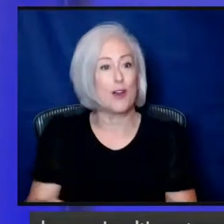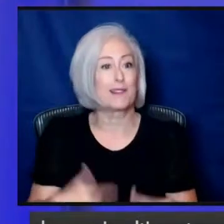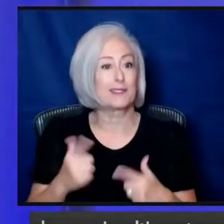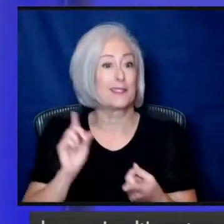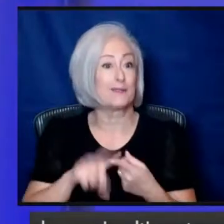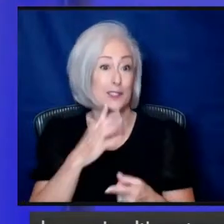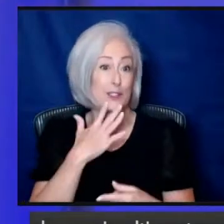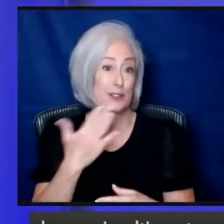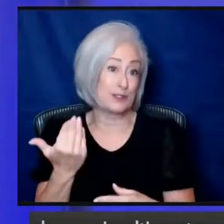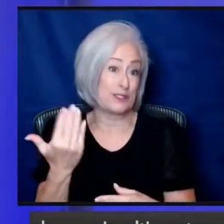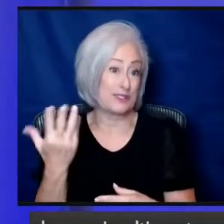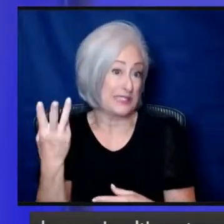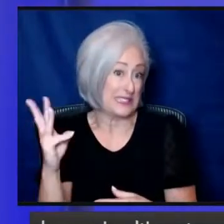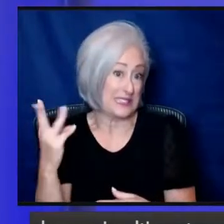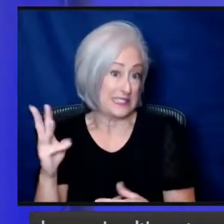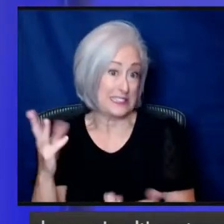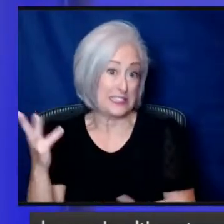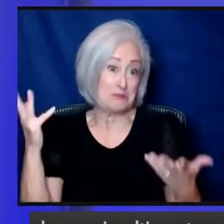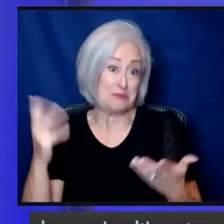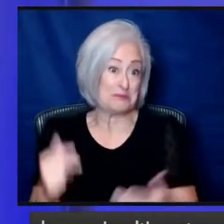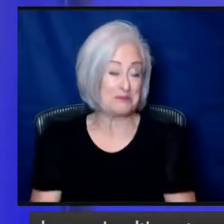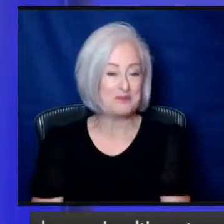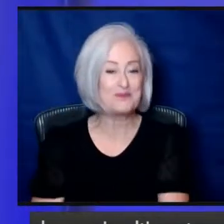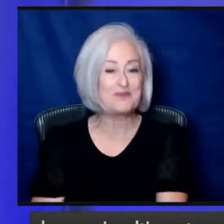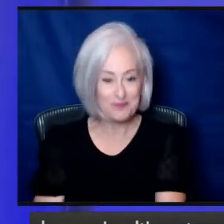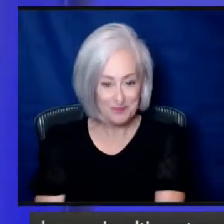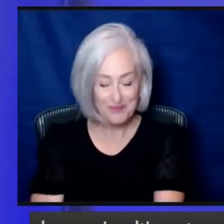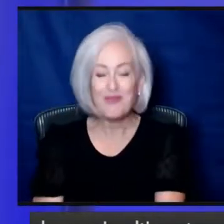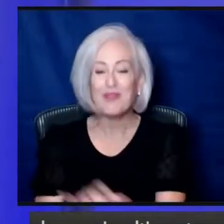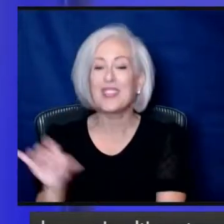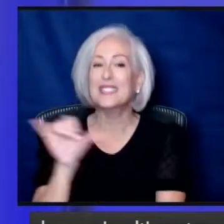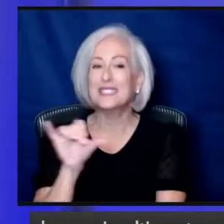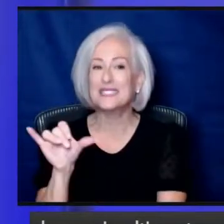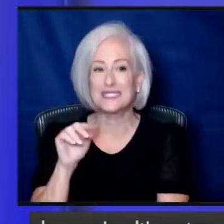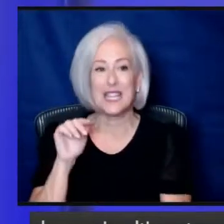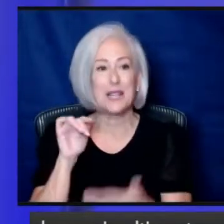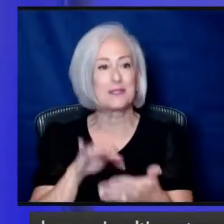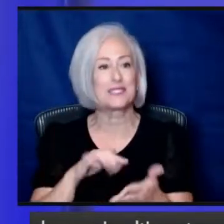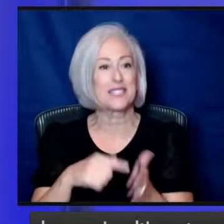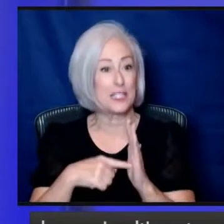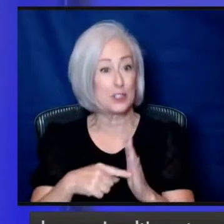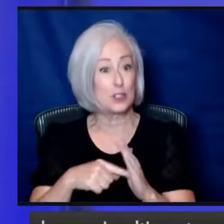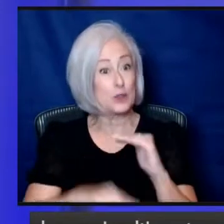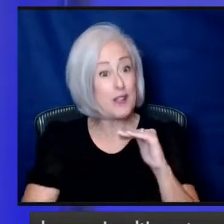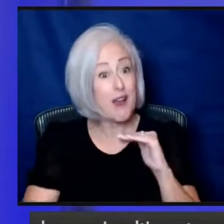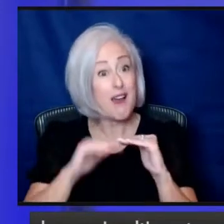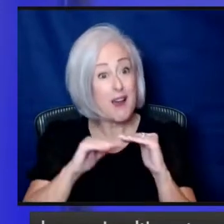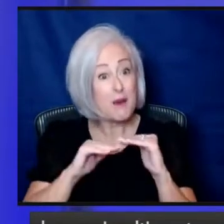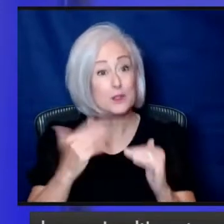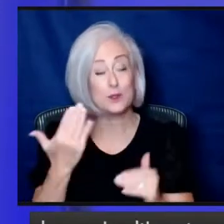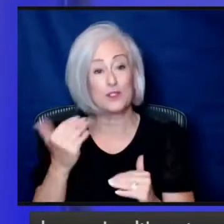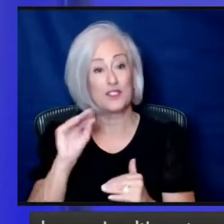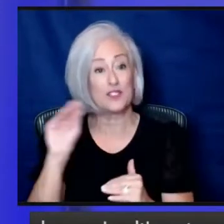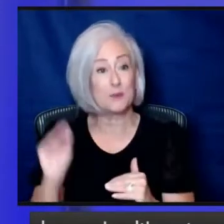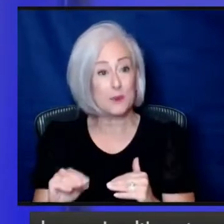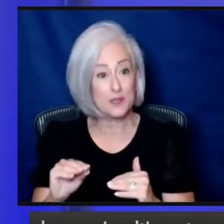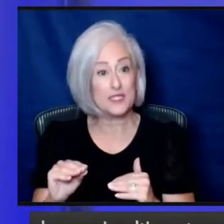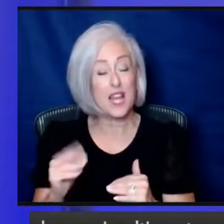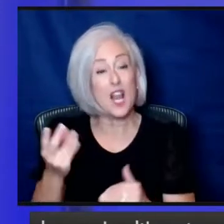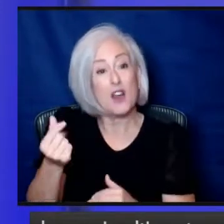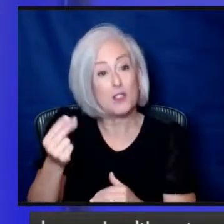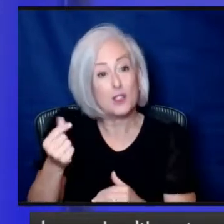old. That same study we're talking about shows up to 15% of our pets carry a